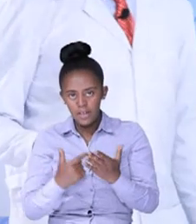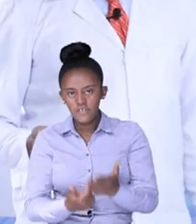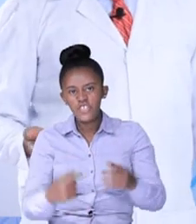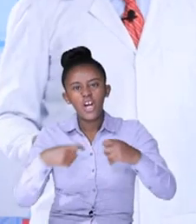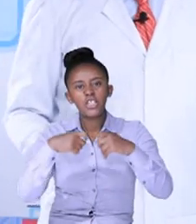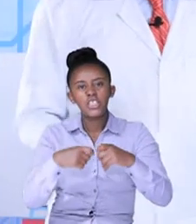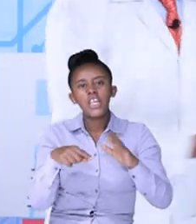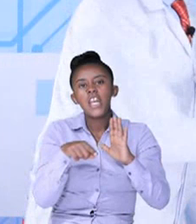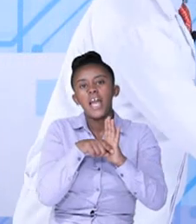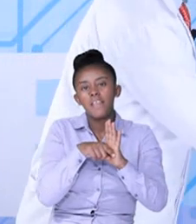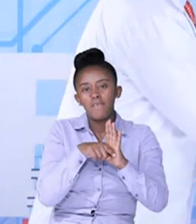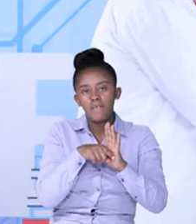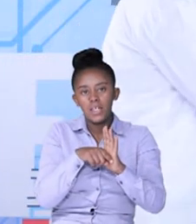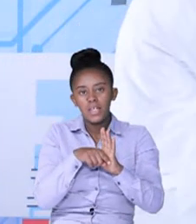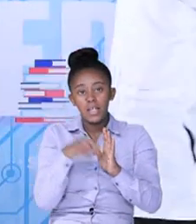is negative,